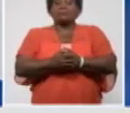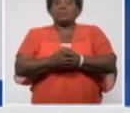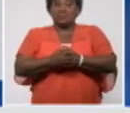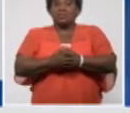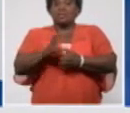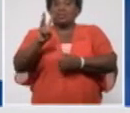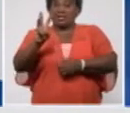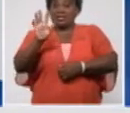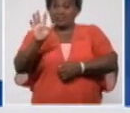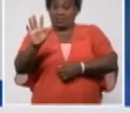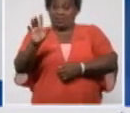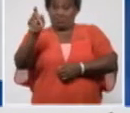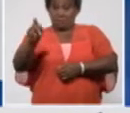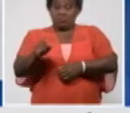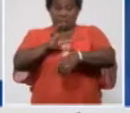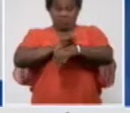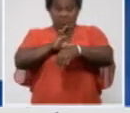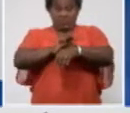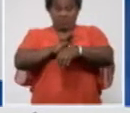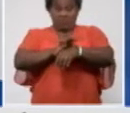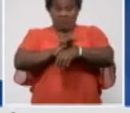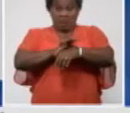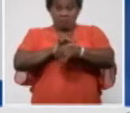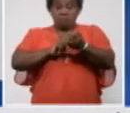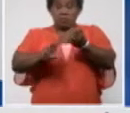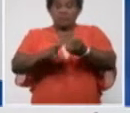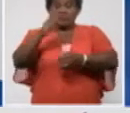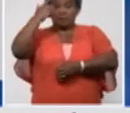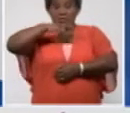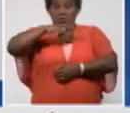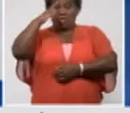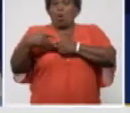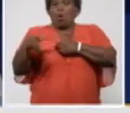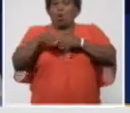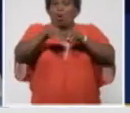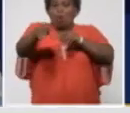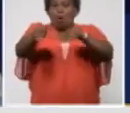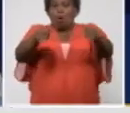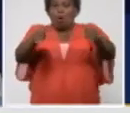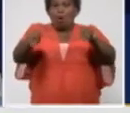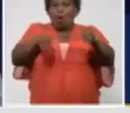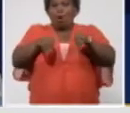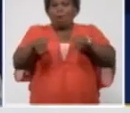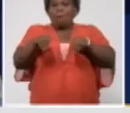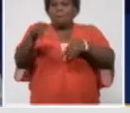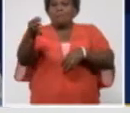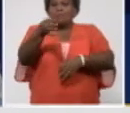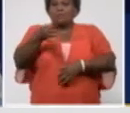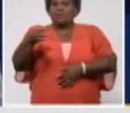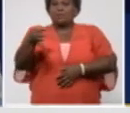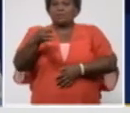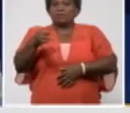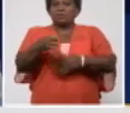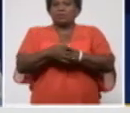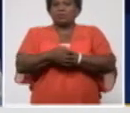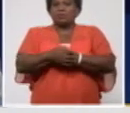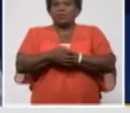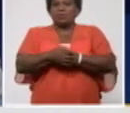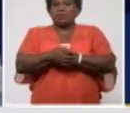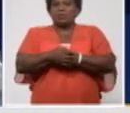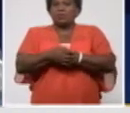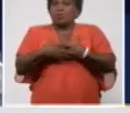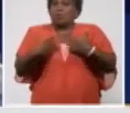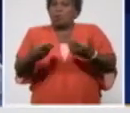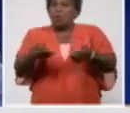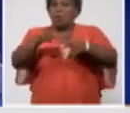Baraguá, Bolivia, Florencia, and Morón. I will ask Leonardo's support to bring up a